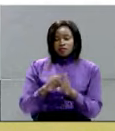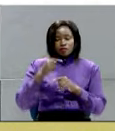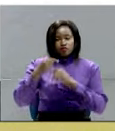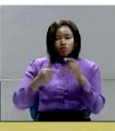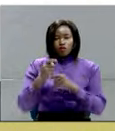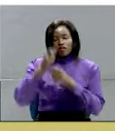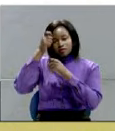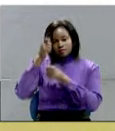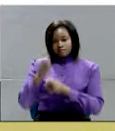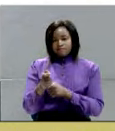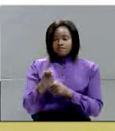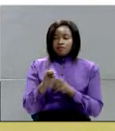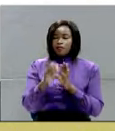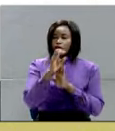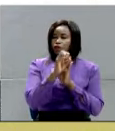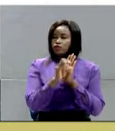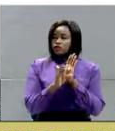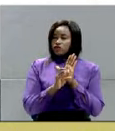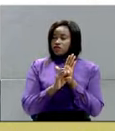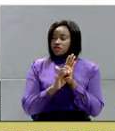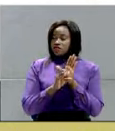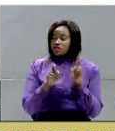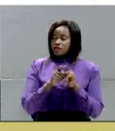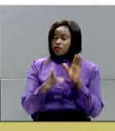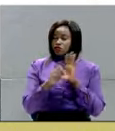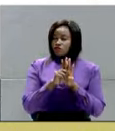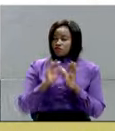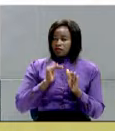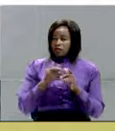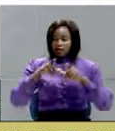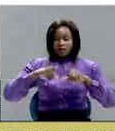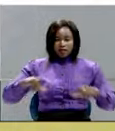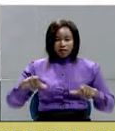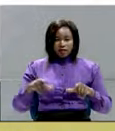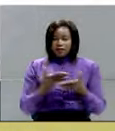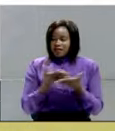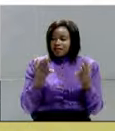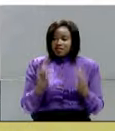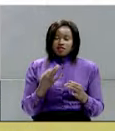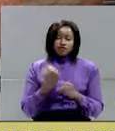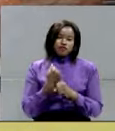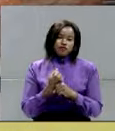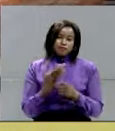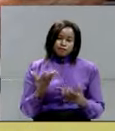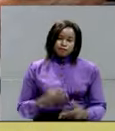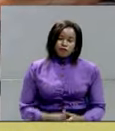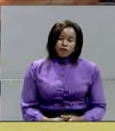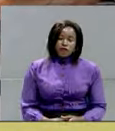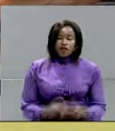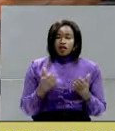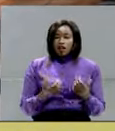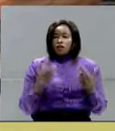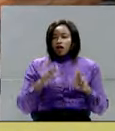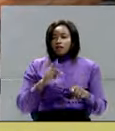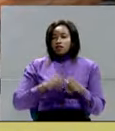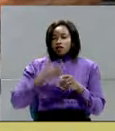abide by the constitution and laws of our land in whatever we do. This was during an interface